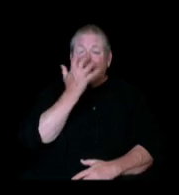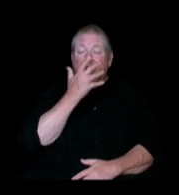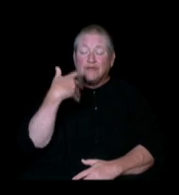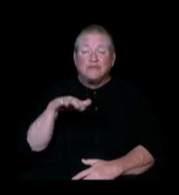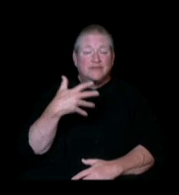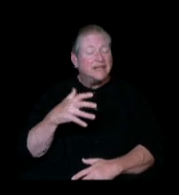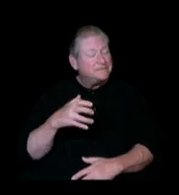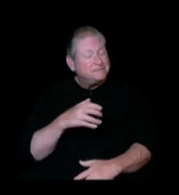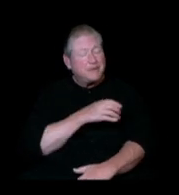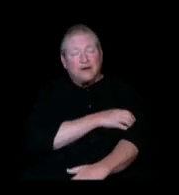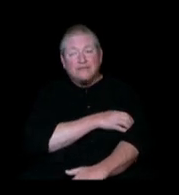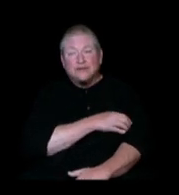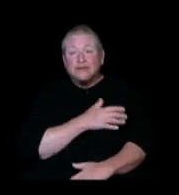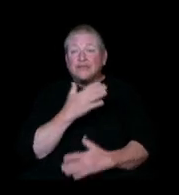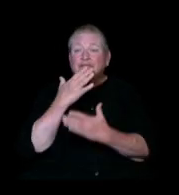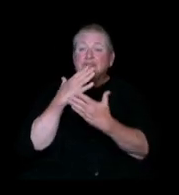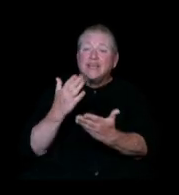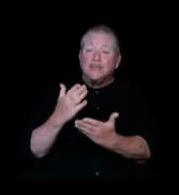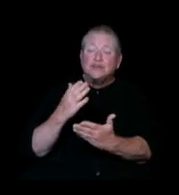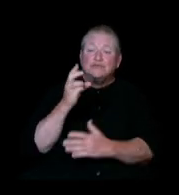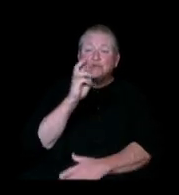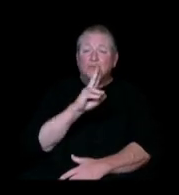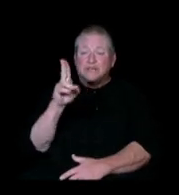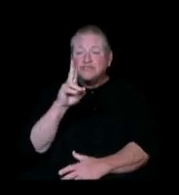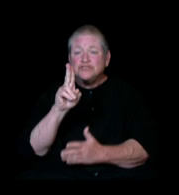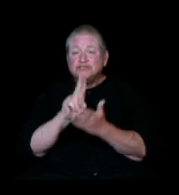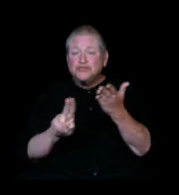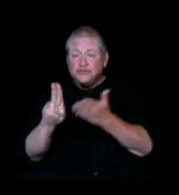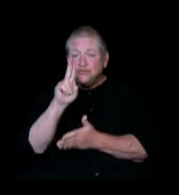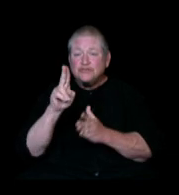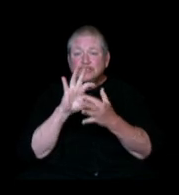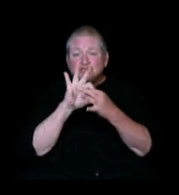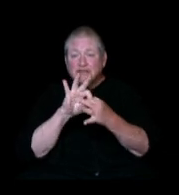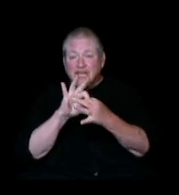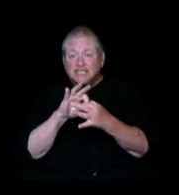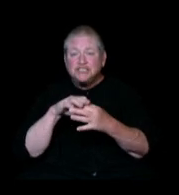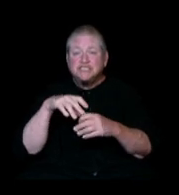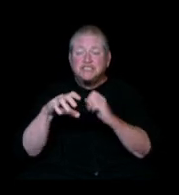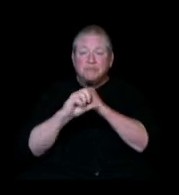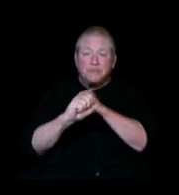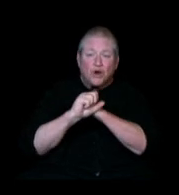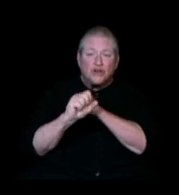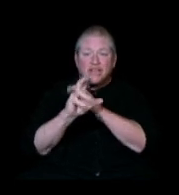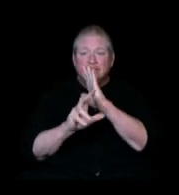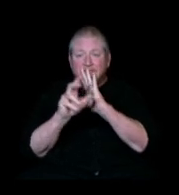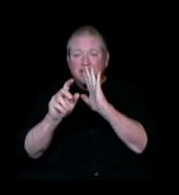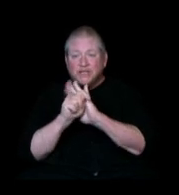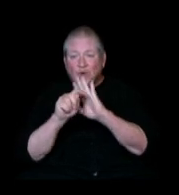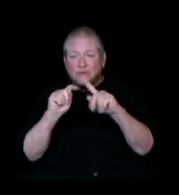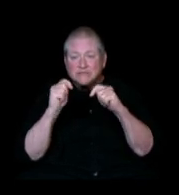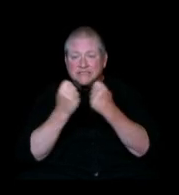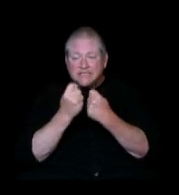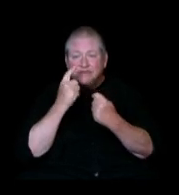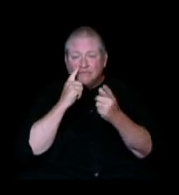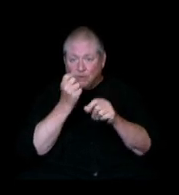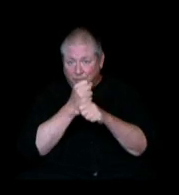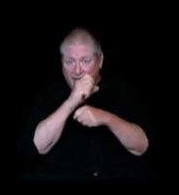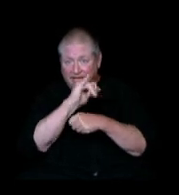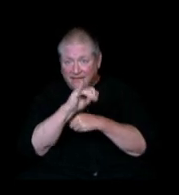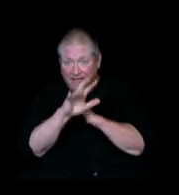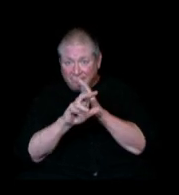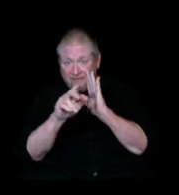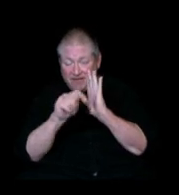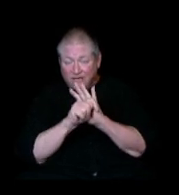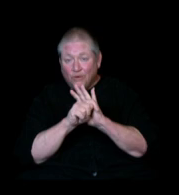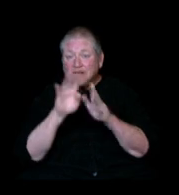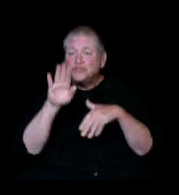That is powerful. And thank you to Western's University Relations and Marketing video team for putting that together. And to